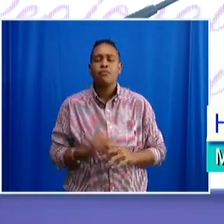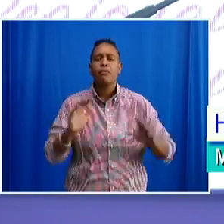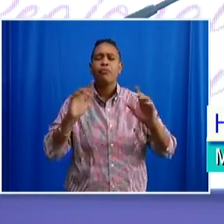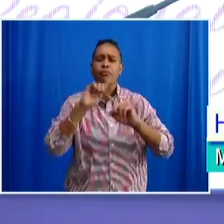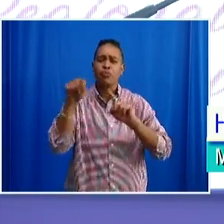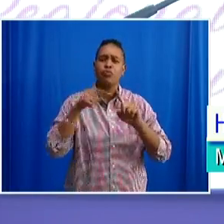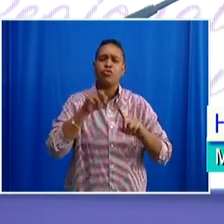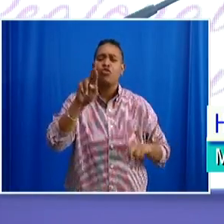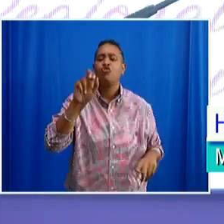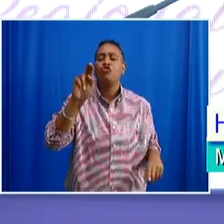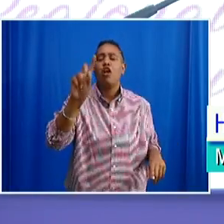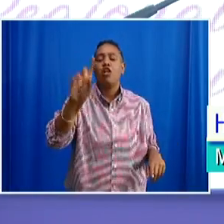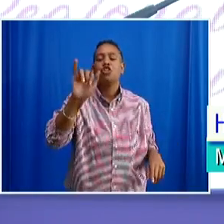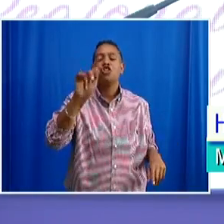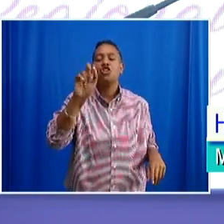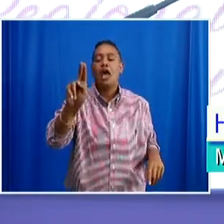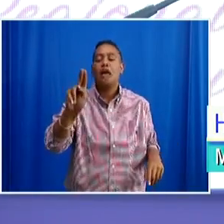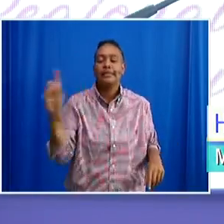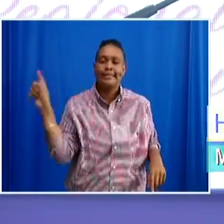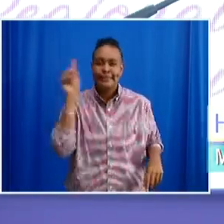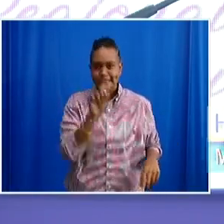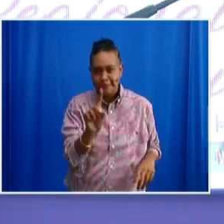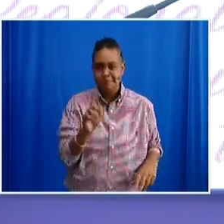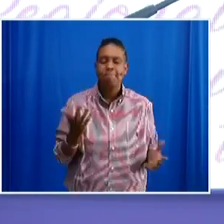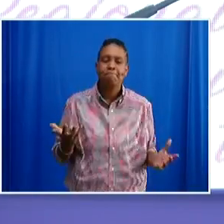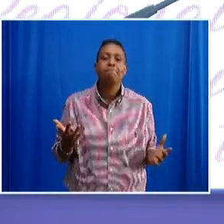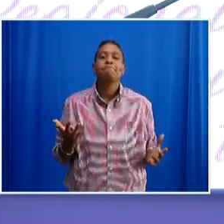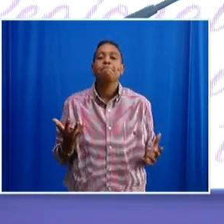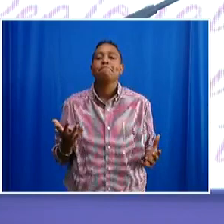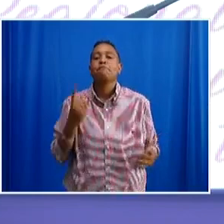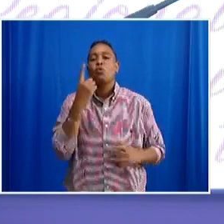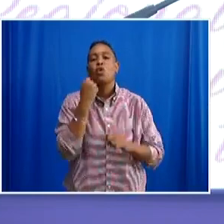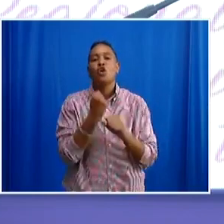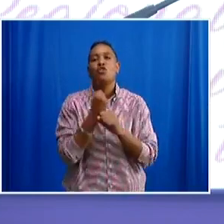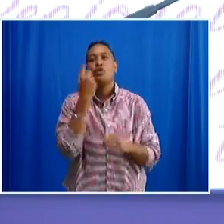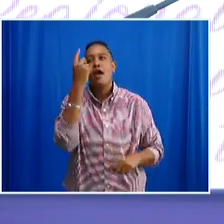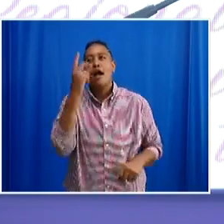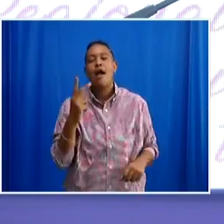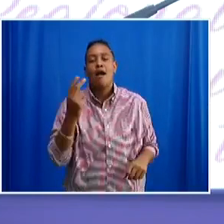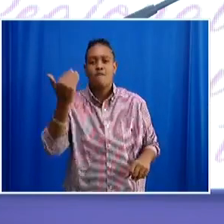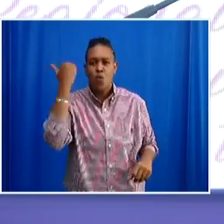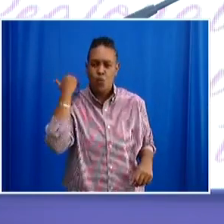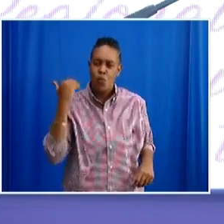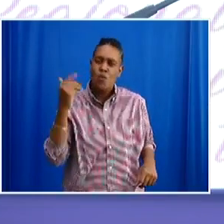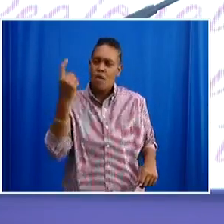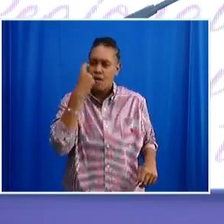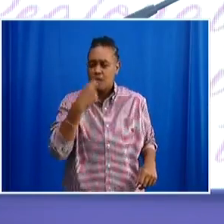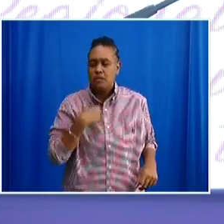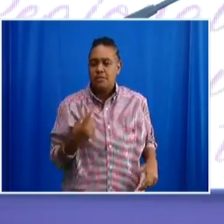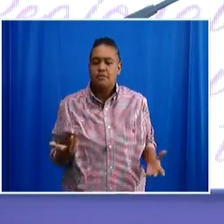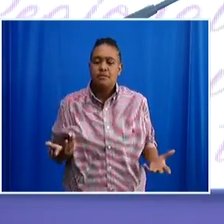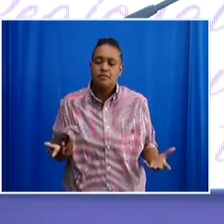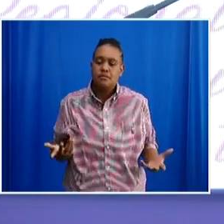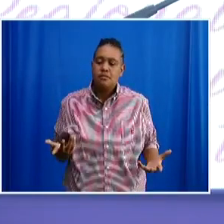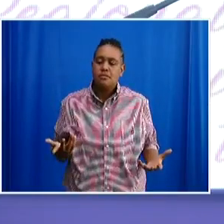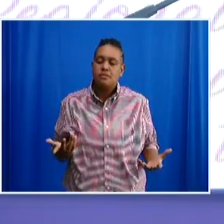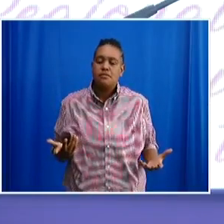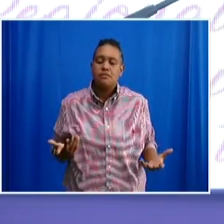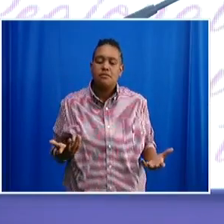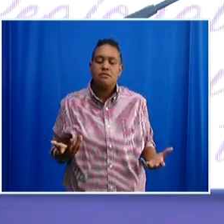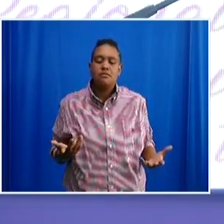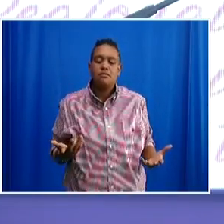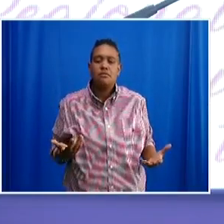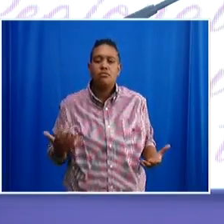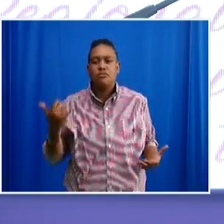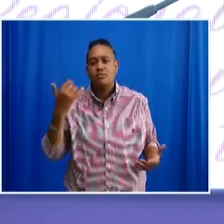When Ronald Jackson, about a year and a half ago, asked me to take